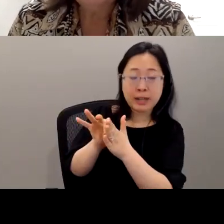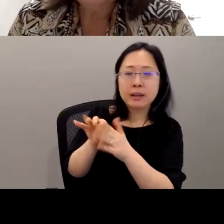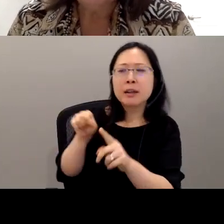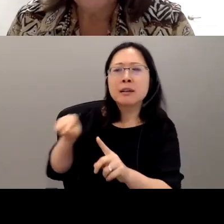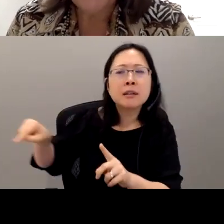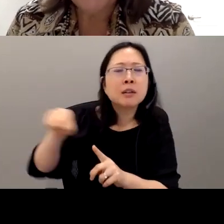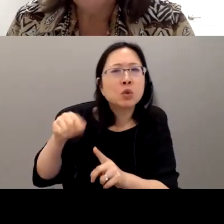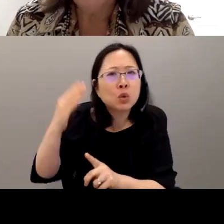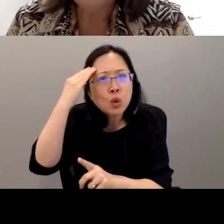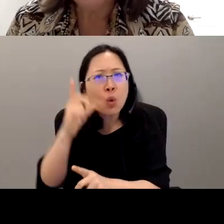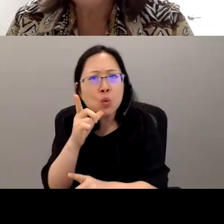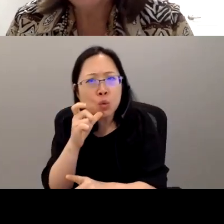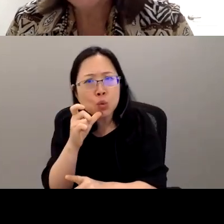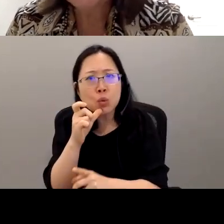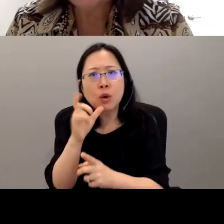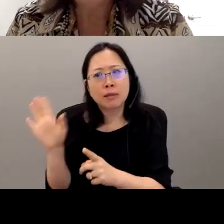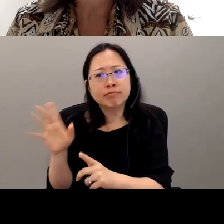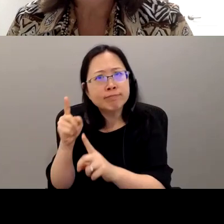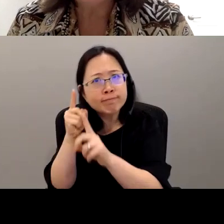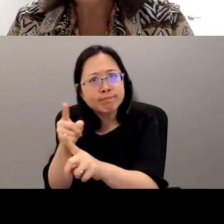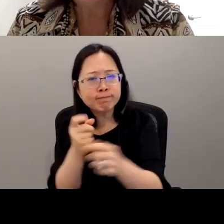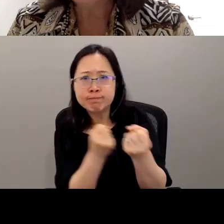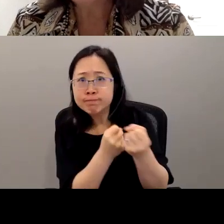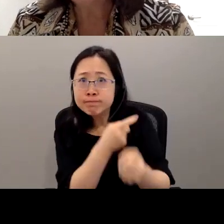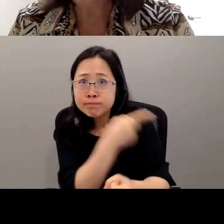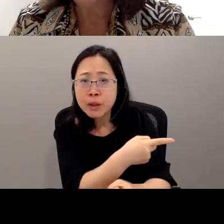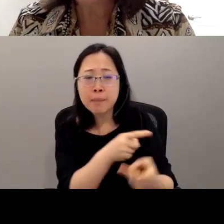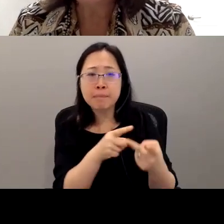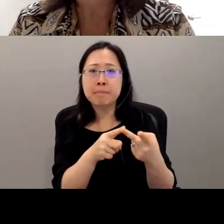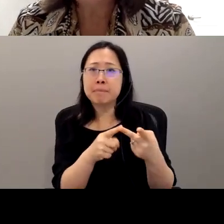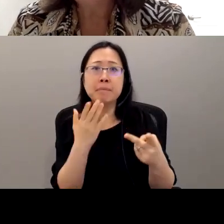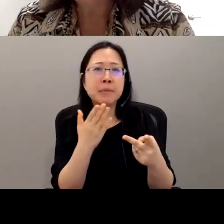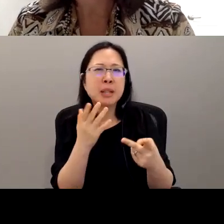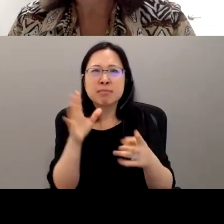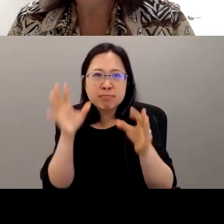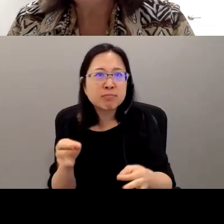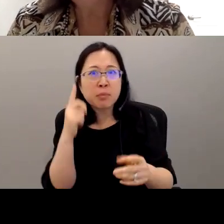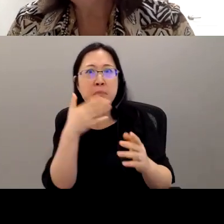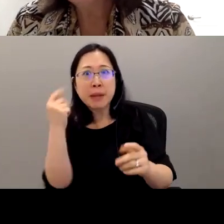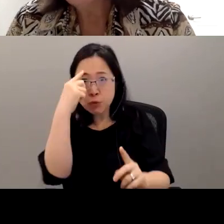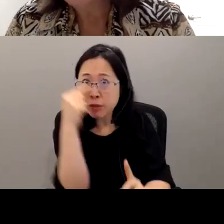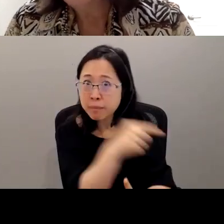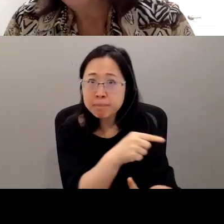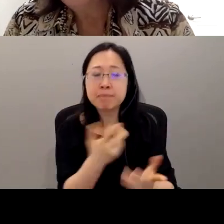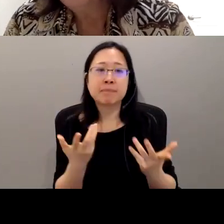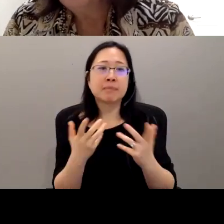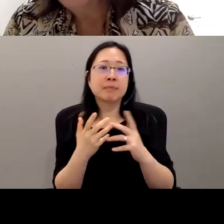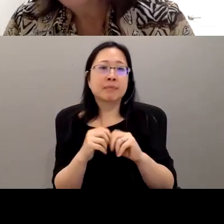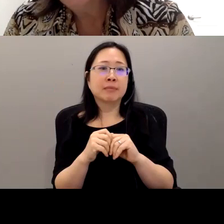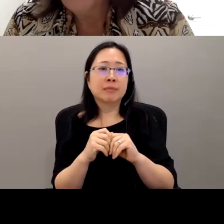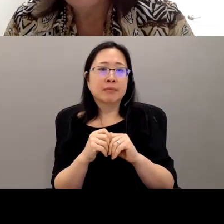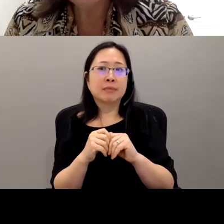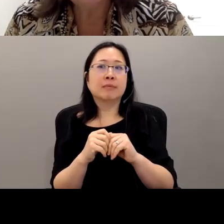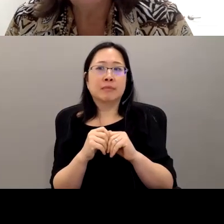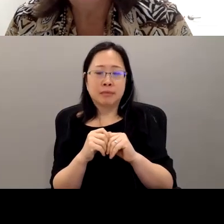in working in their best interest. The information that is being shared is important